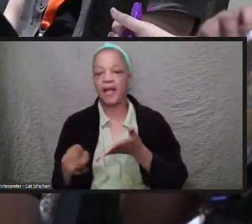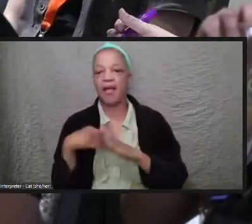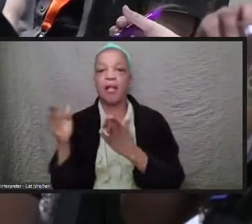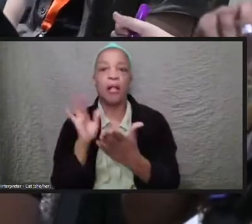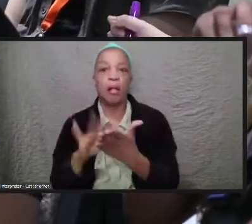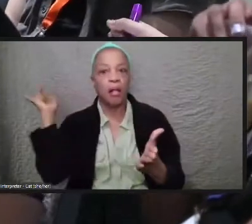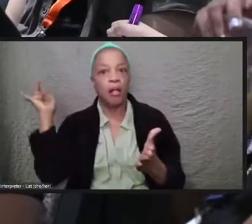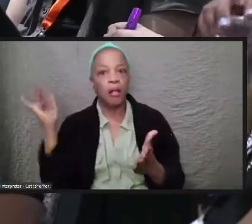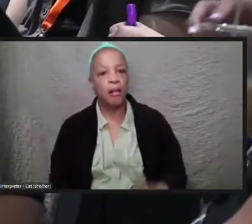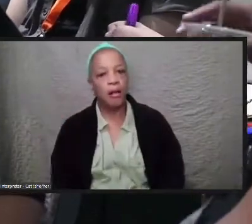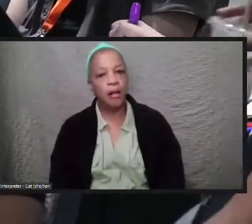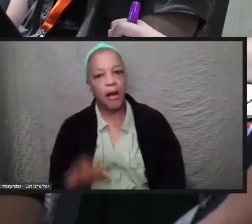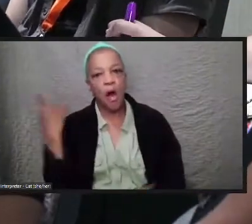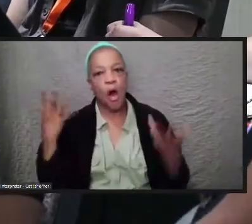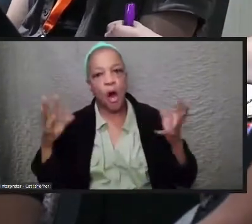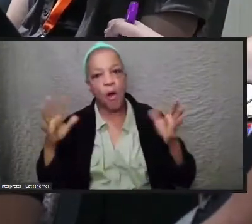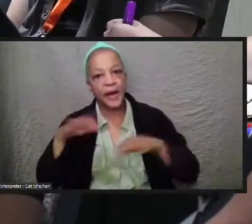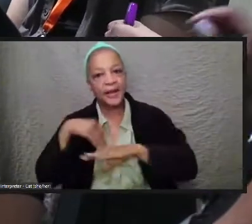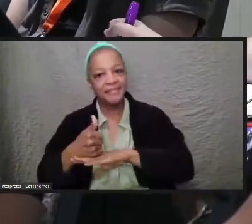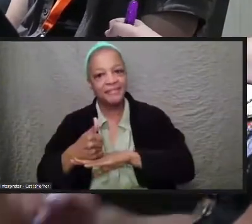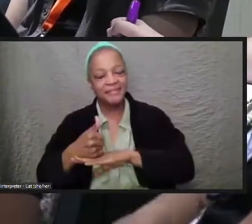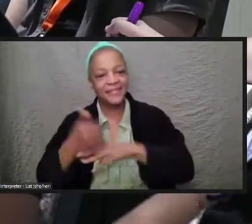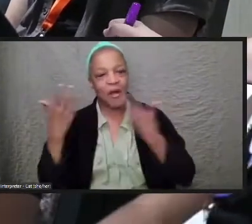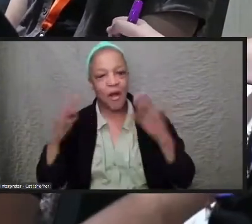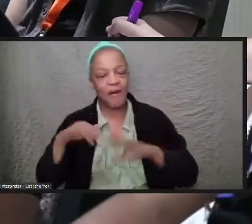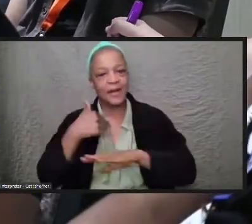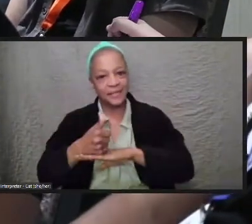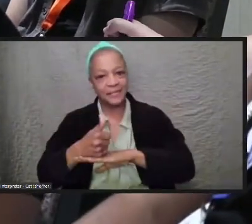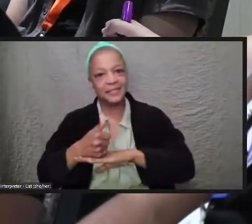exploitation was already in the stew.